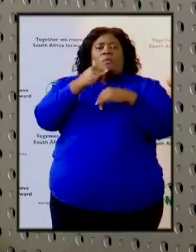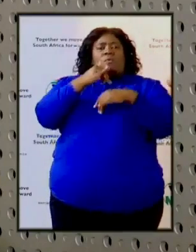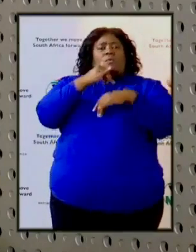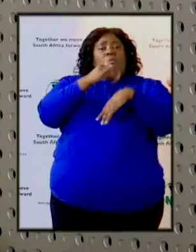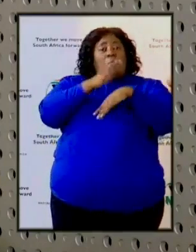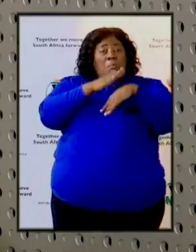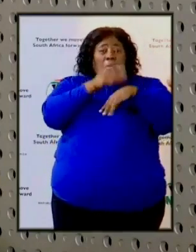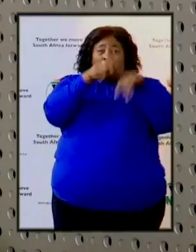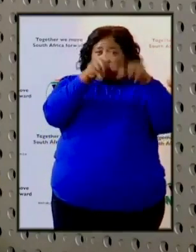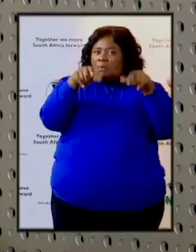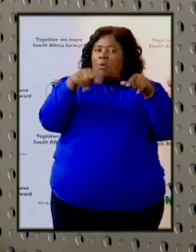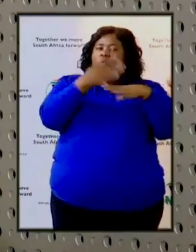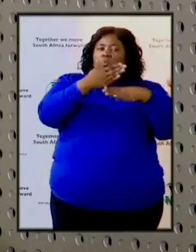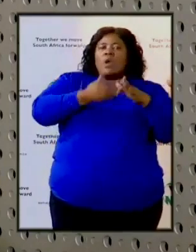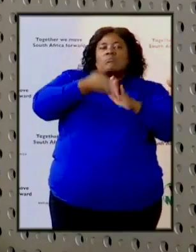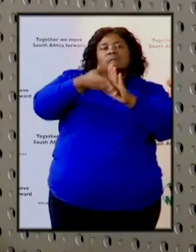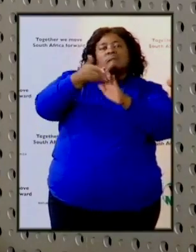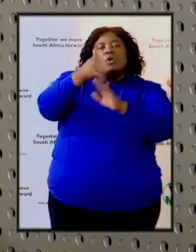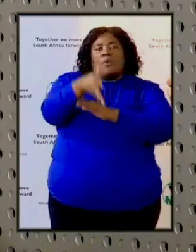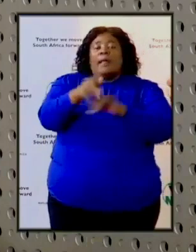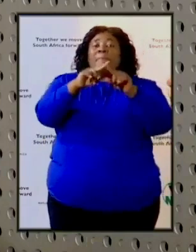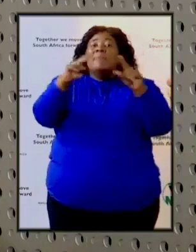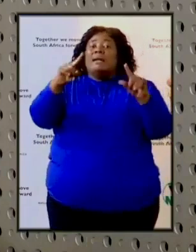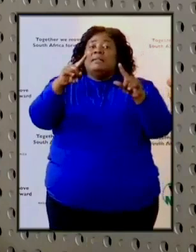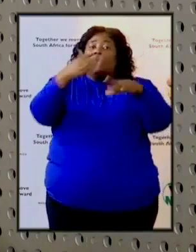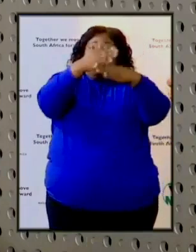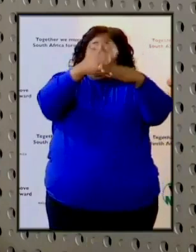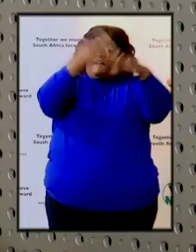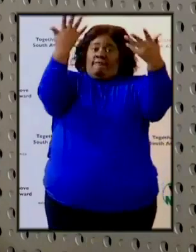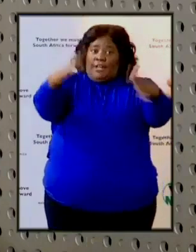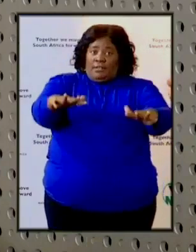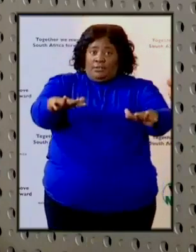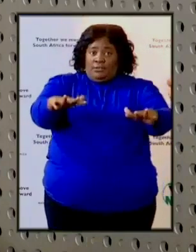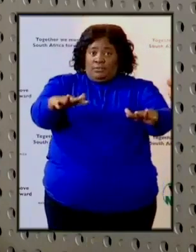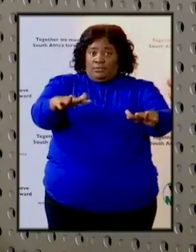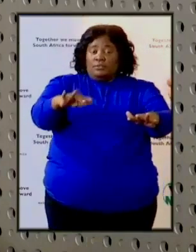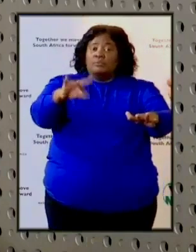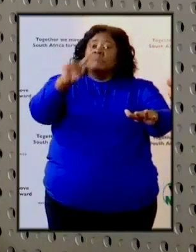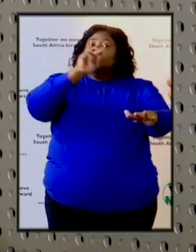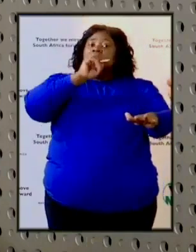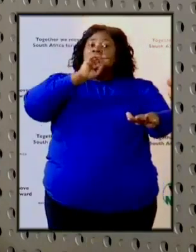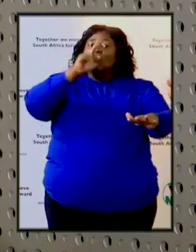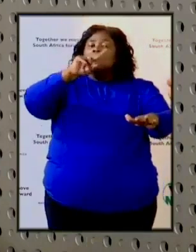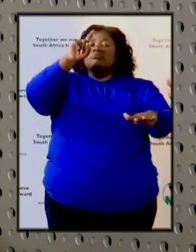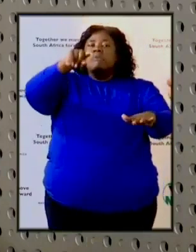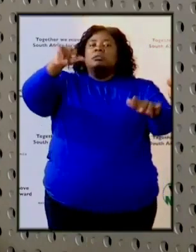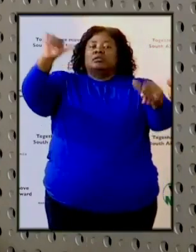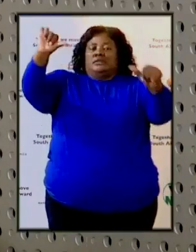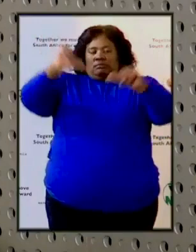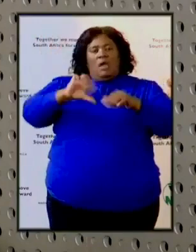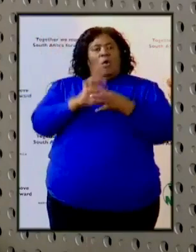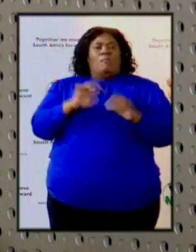work. But when you come back from work, you have to be at home. It's